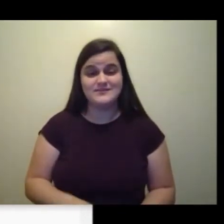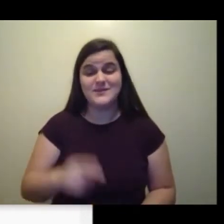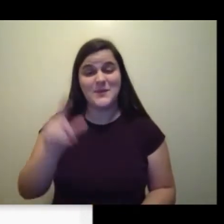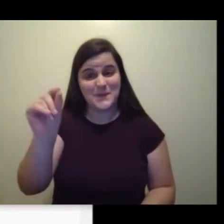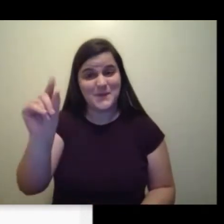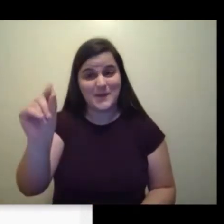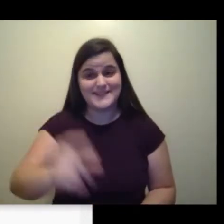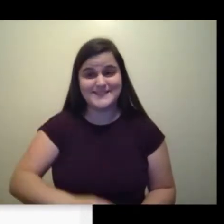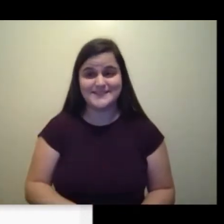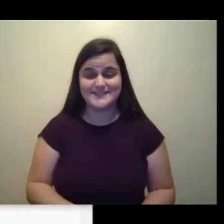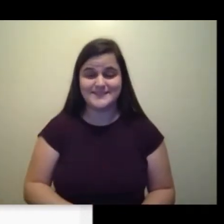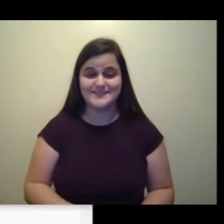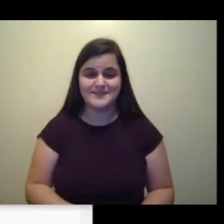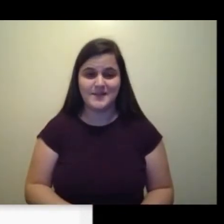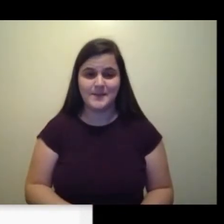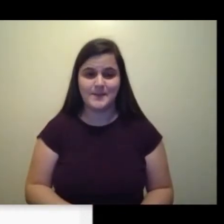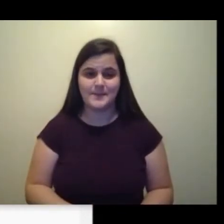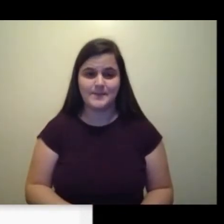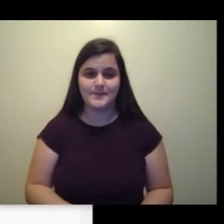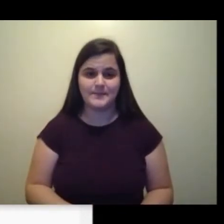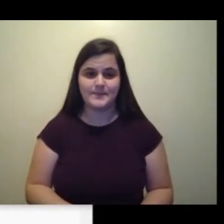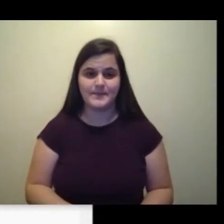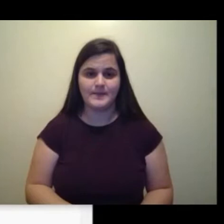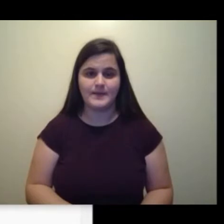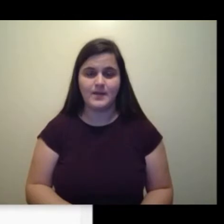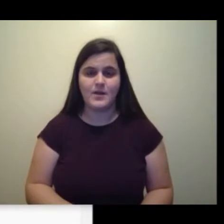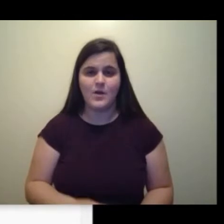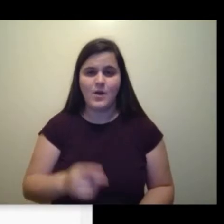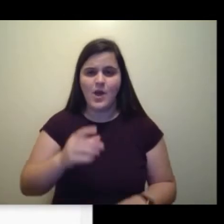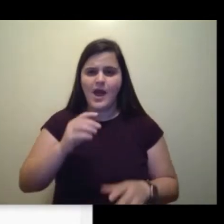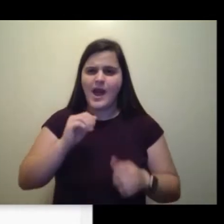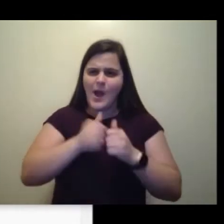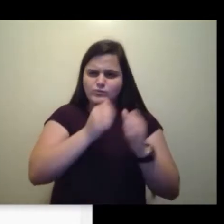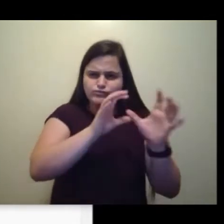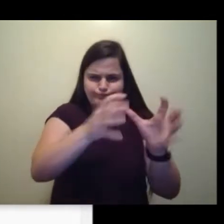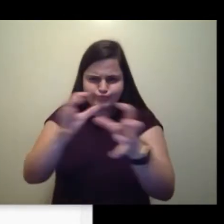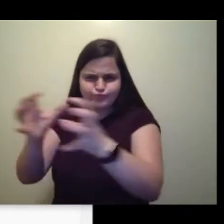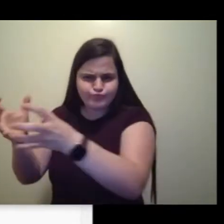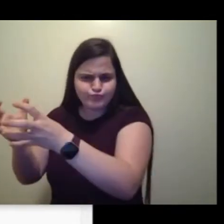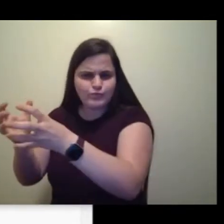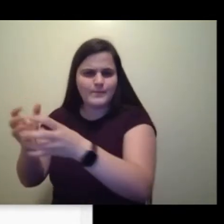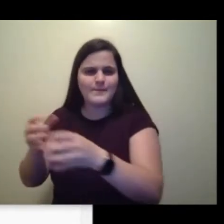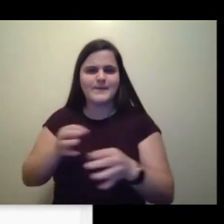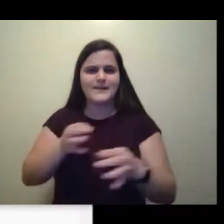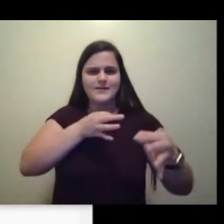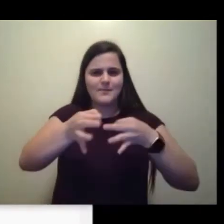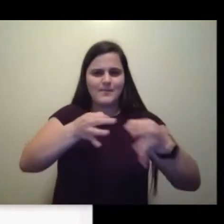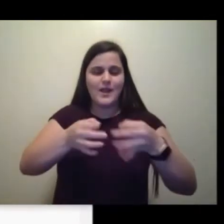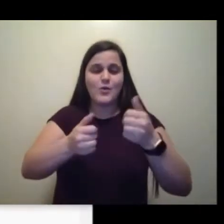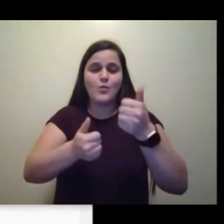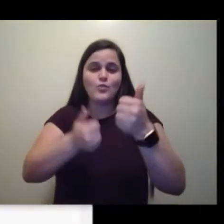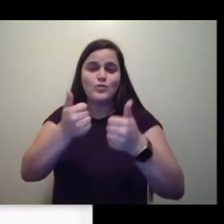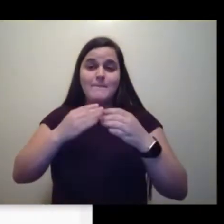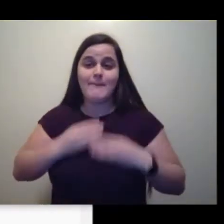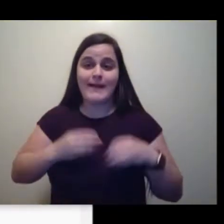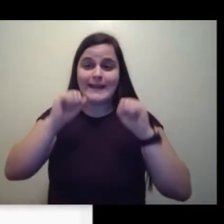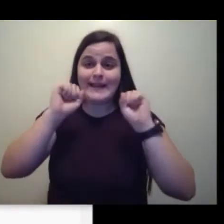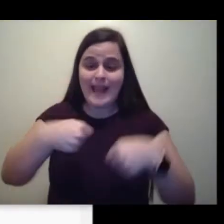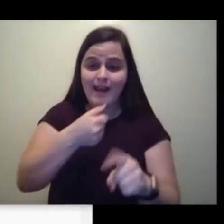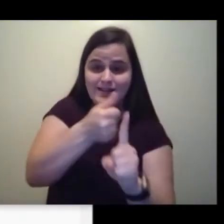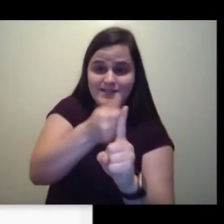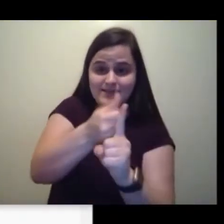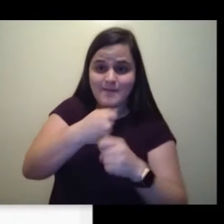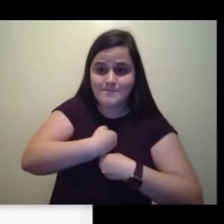That's 20. One way to divide them is by defining which ones our bodies can make and which ones